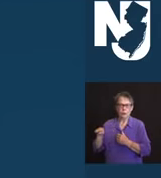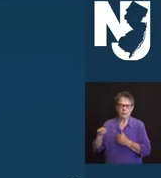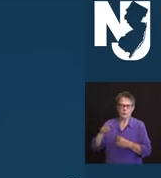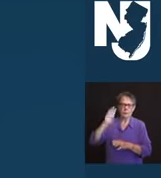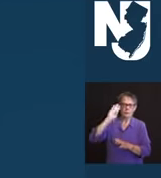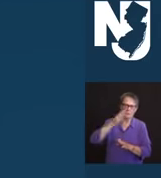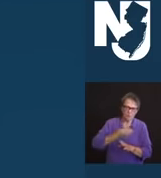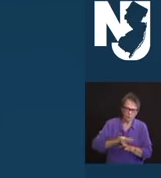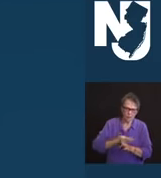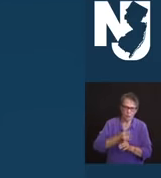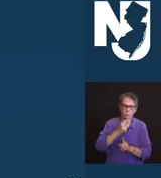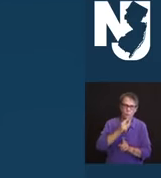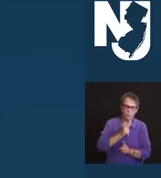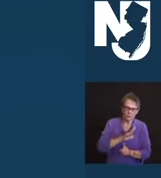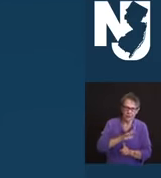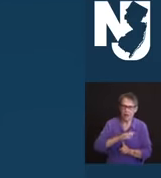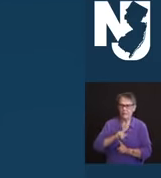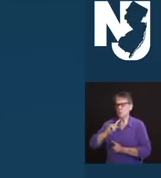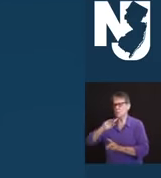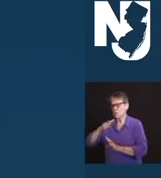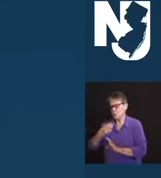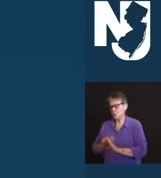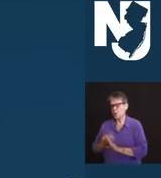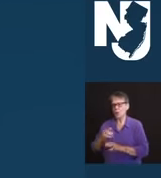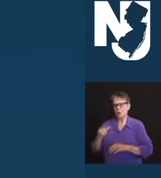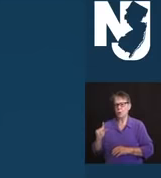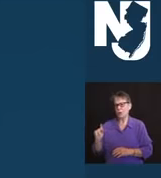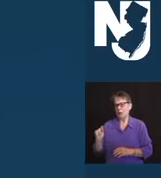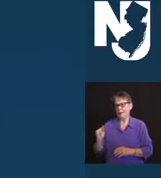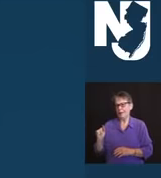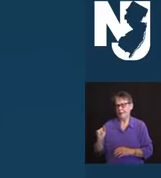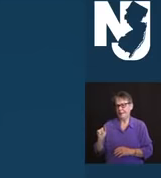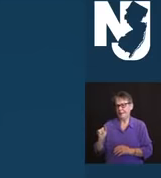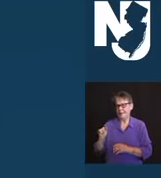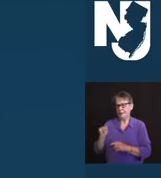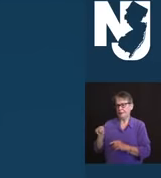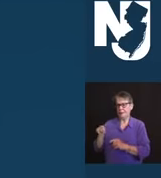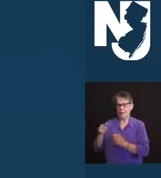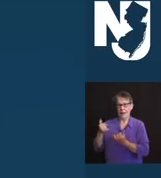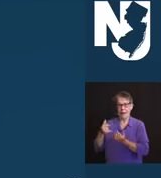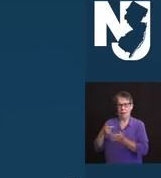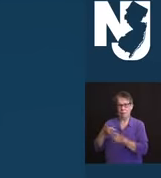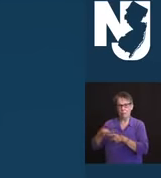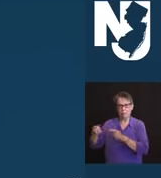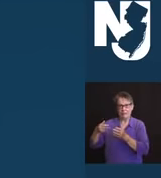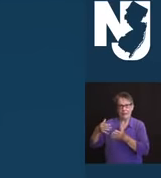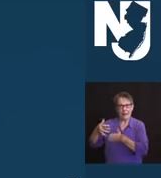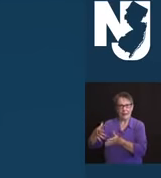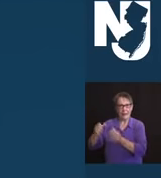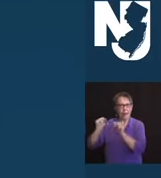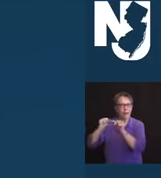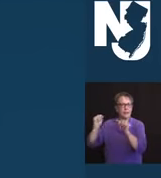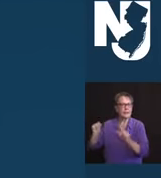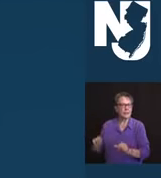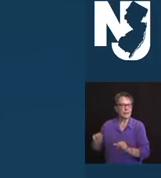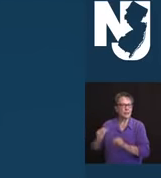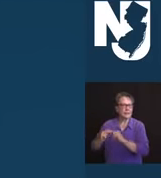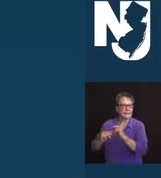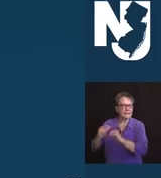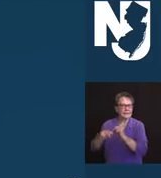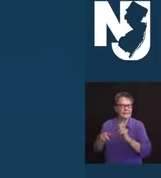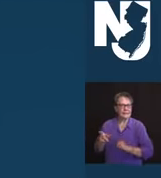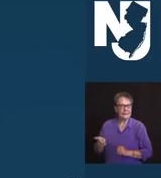Carla, who's 20, who's studying architecture, and Ronnie himself was just 61 years old. We thank you,